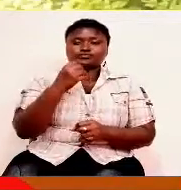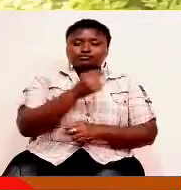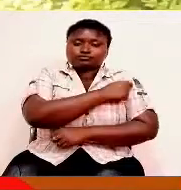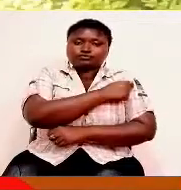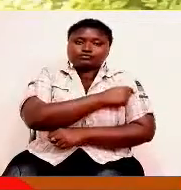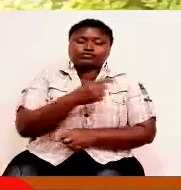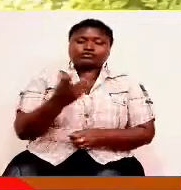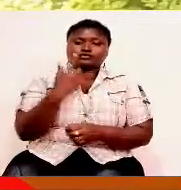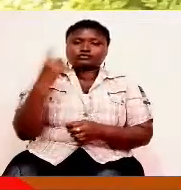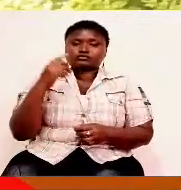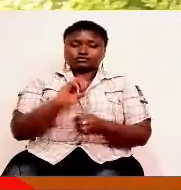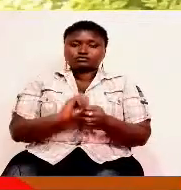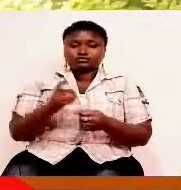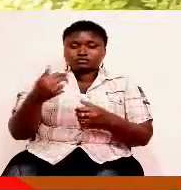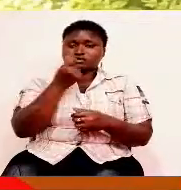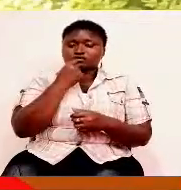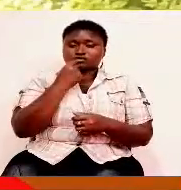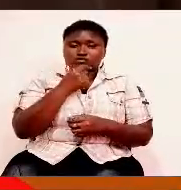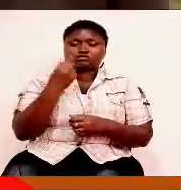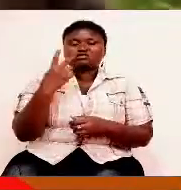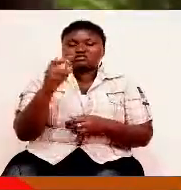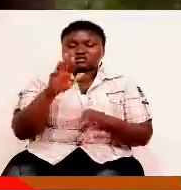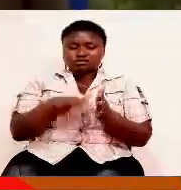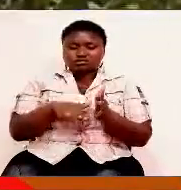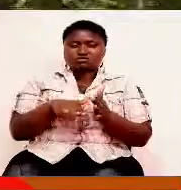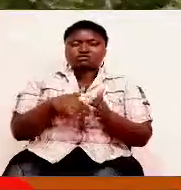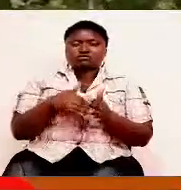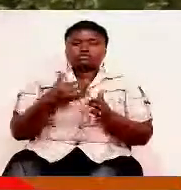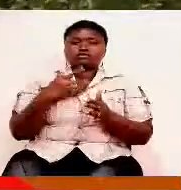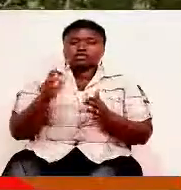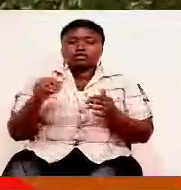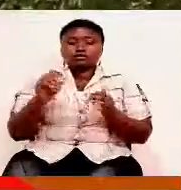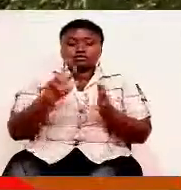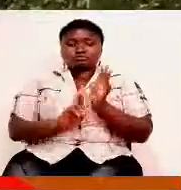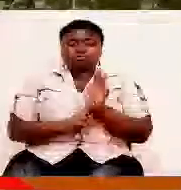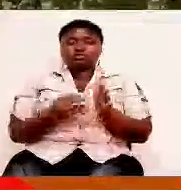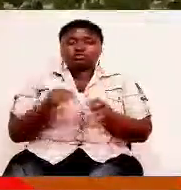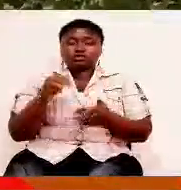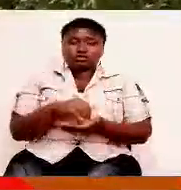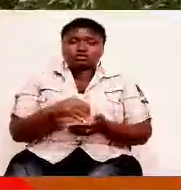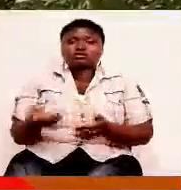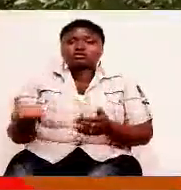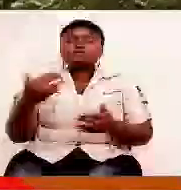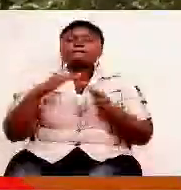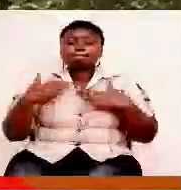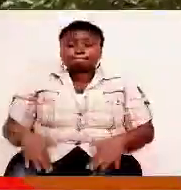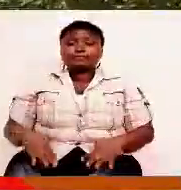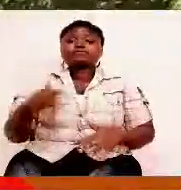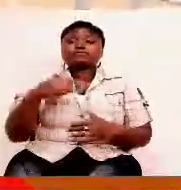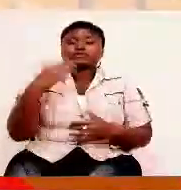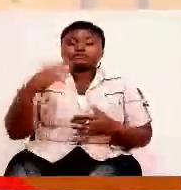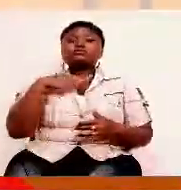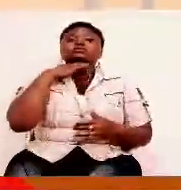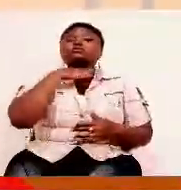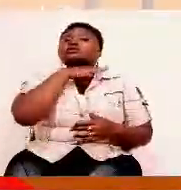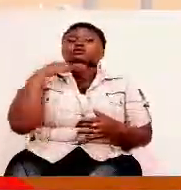is quite low and the rate of recovery is quite high. Ripoti nege ni ati ciiko cia kwiruta muoyo kuri muingi a kaunti ya Nyeri